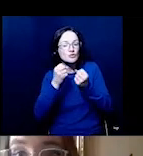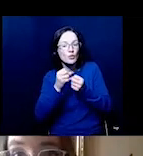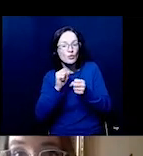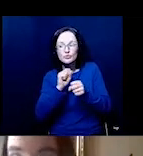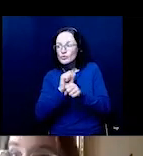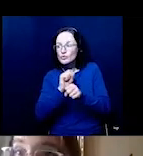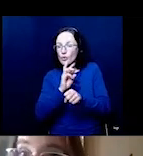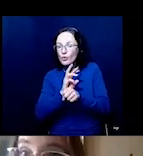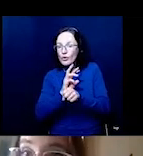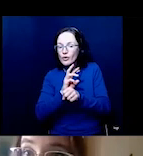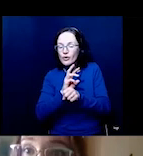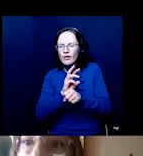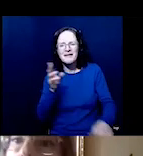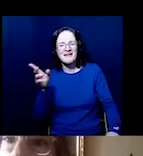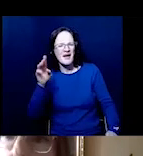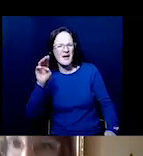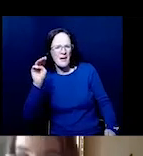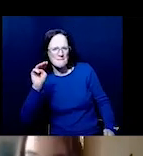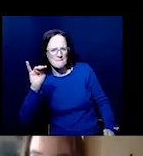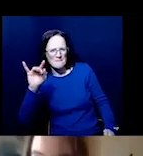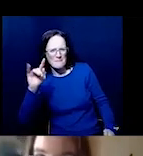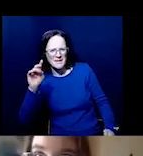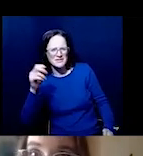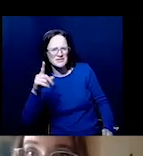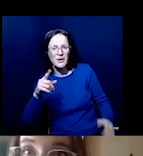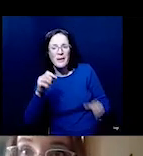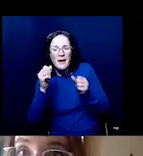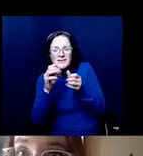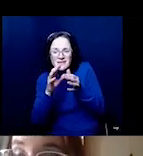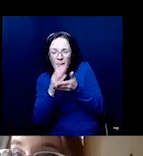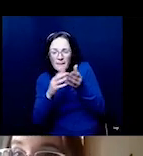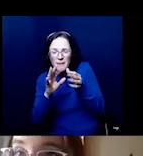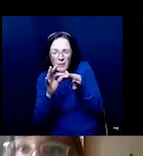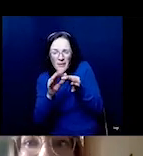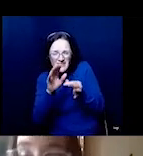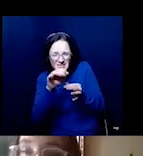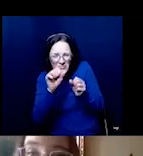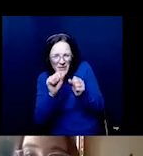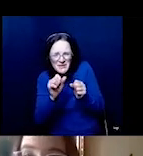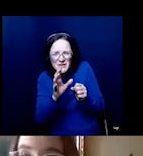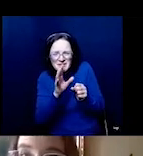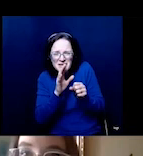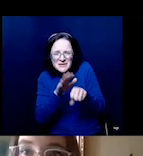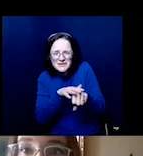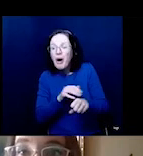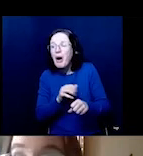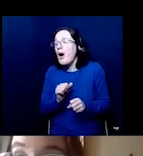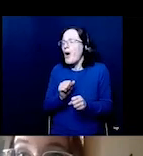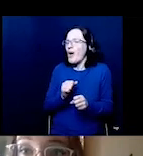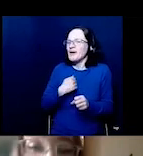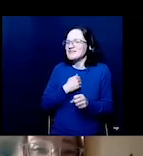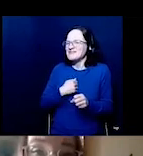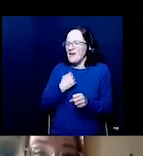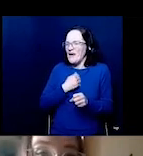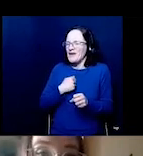Can you speak a bit slower? There's some messages in the chat. Can you speak a bit slower if possible? Yes, no problem. I'm sorry. Thank you.